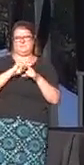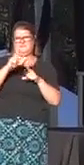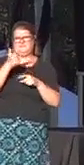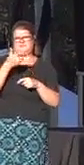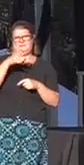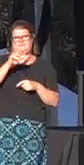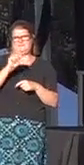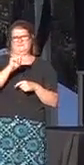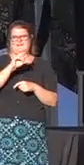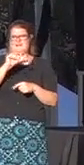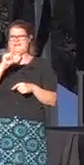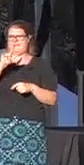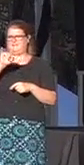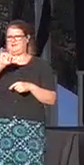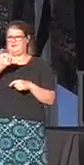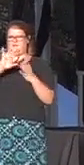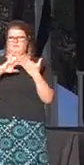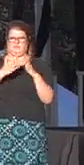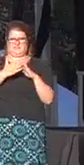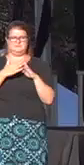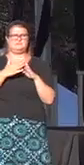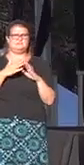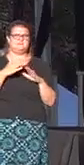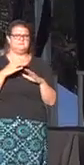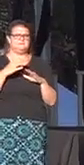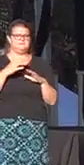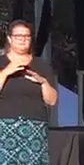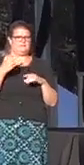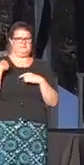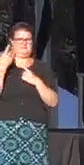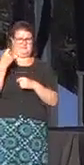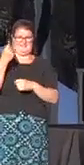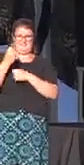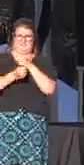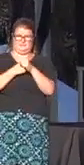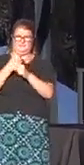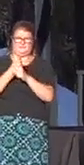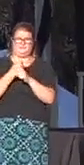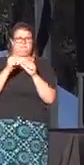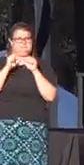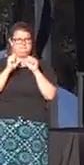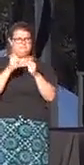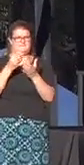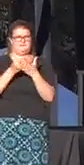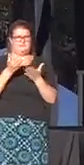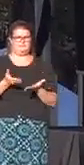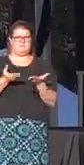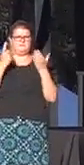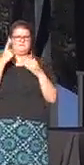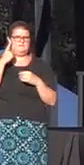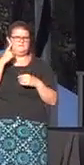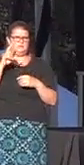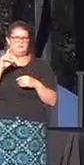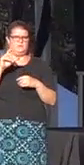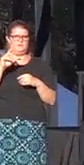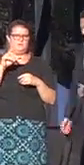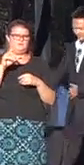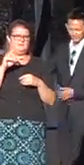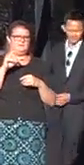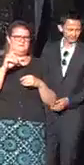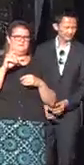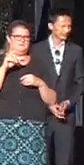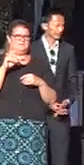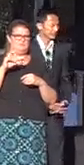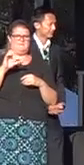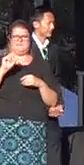and allied communities for who the past 11 years have been fundraising for the